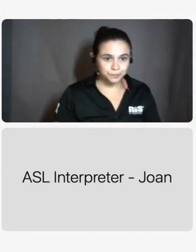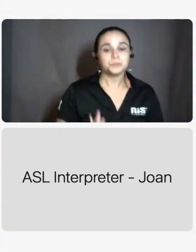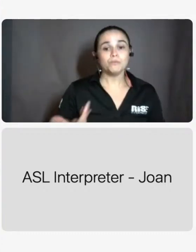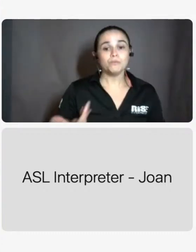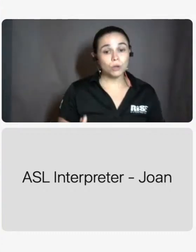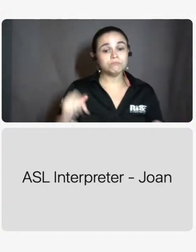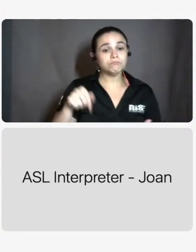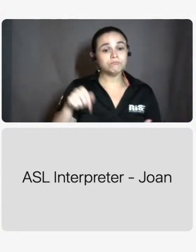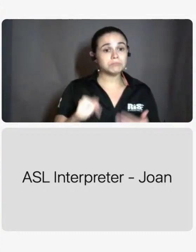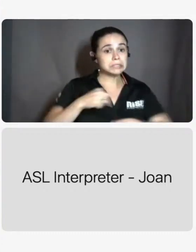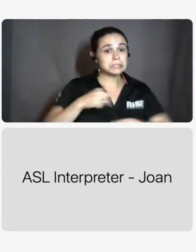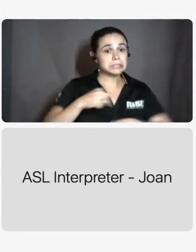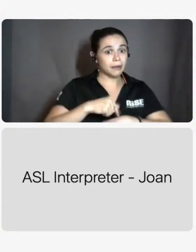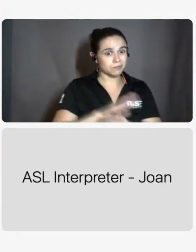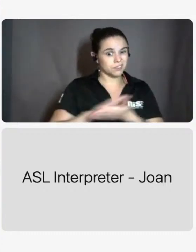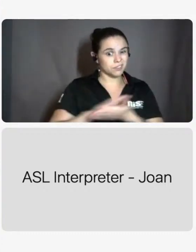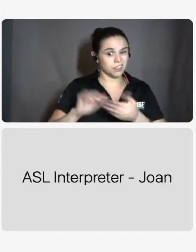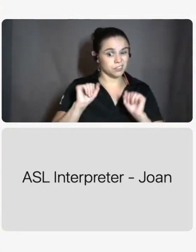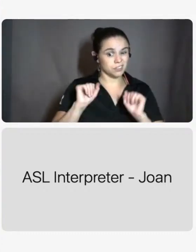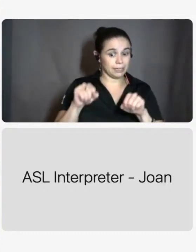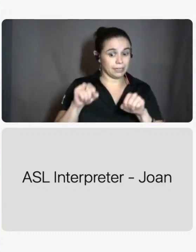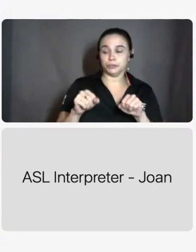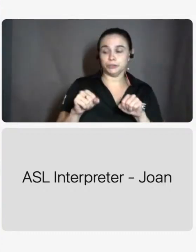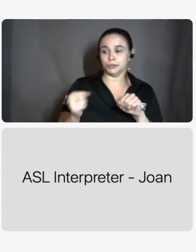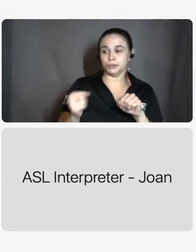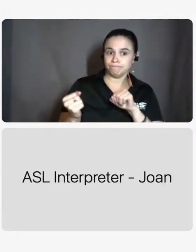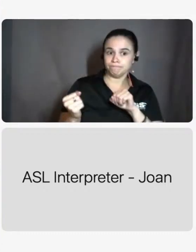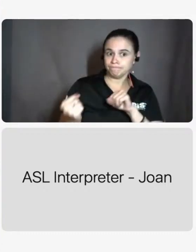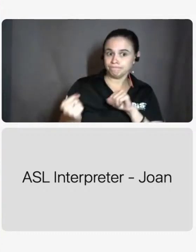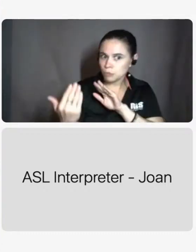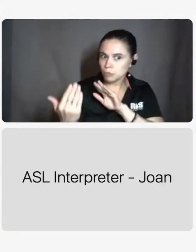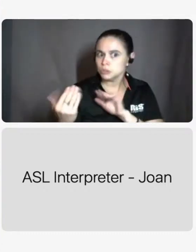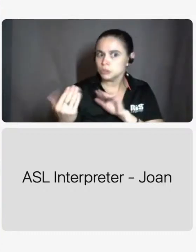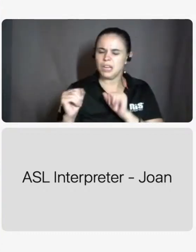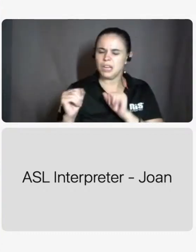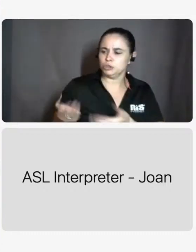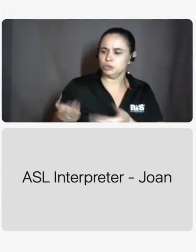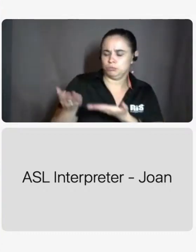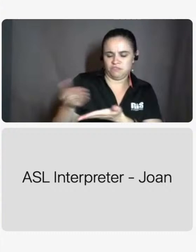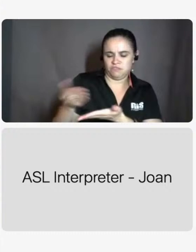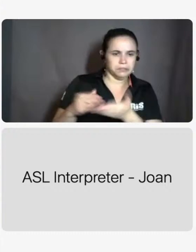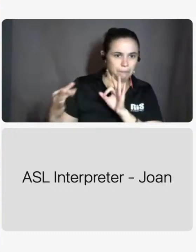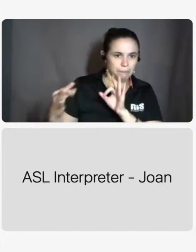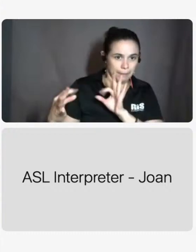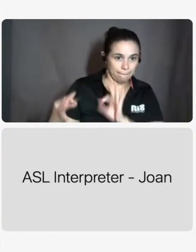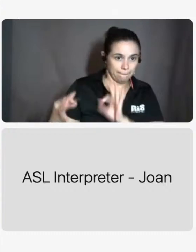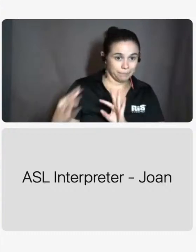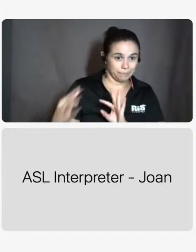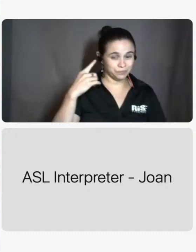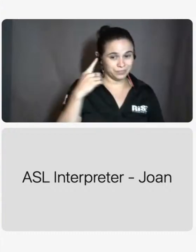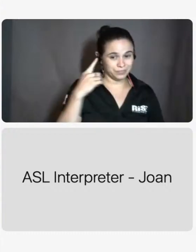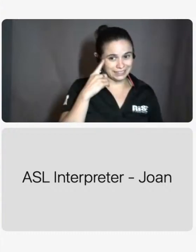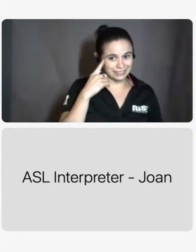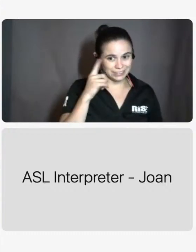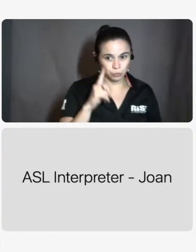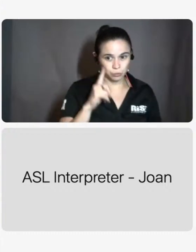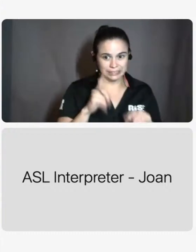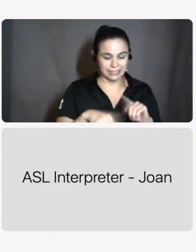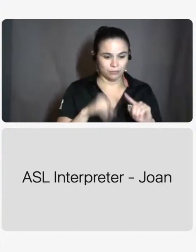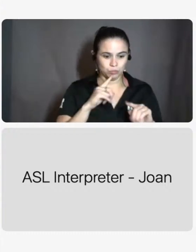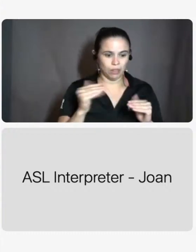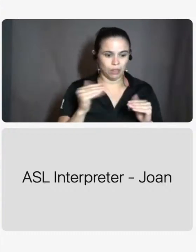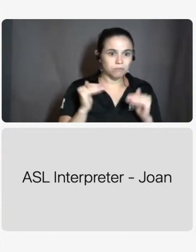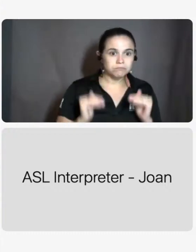I don't think we can underscore enough the impact of this agreement and what it will do for Bloomington and the school